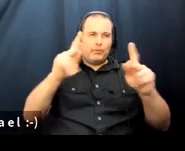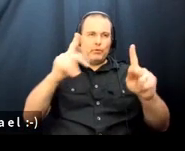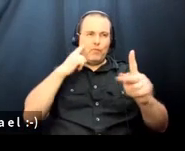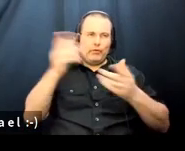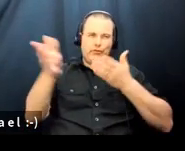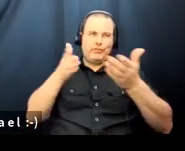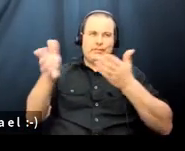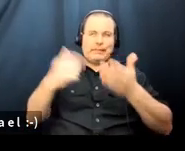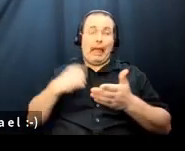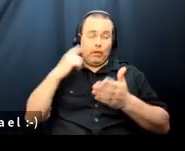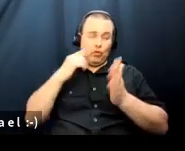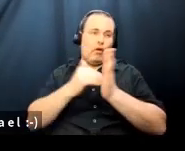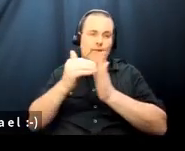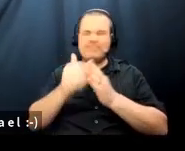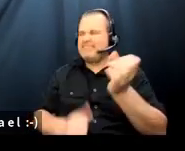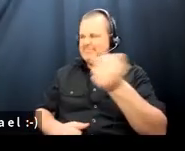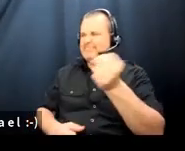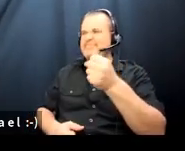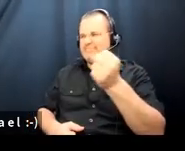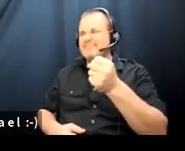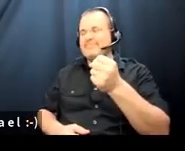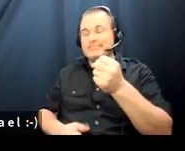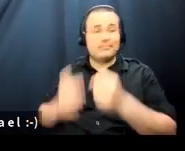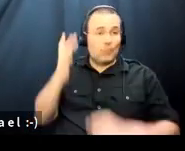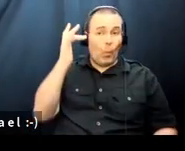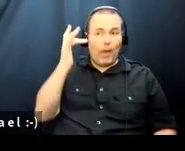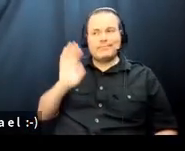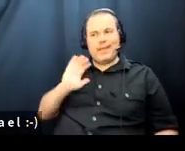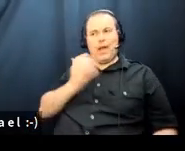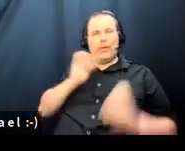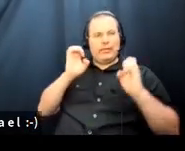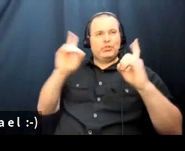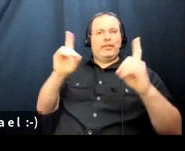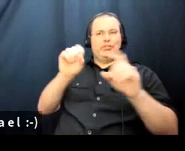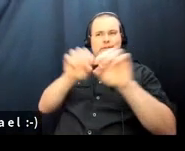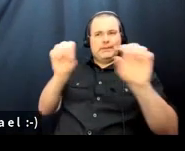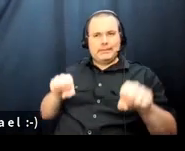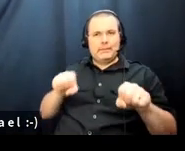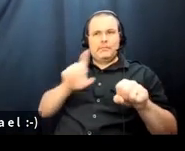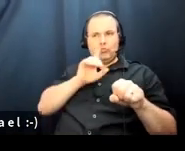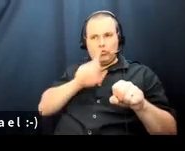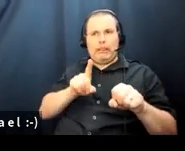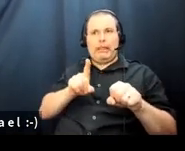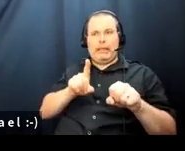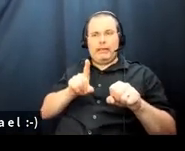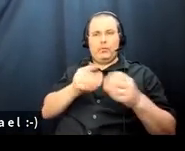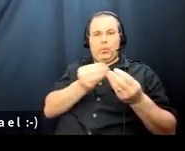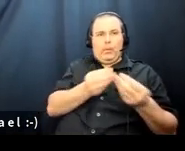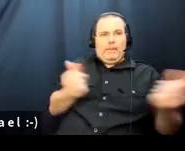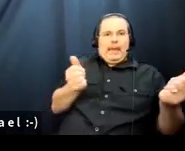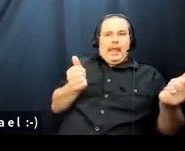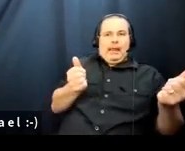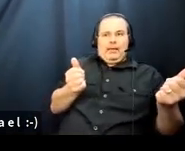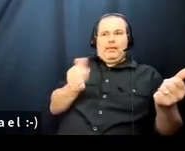and that's partially because of how well we do in our educational system of remediating